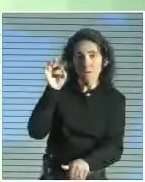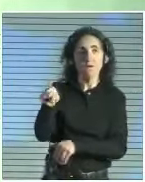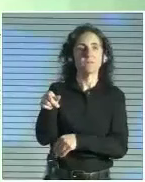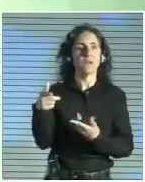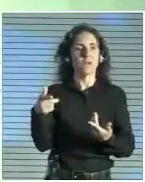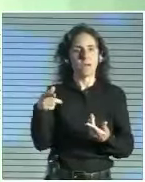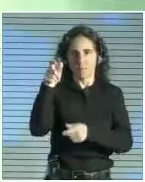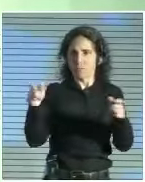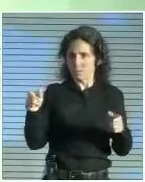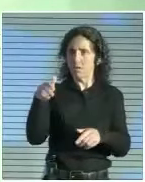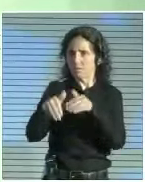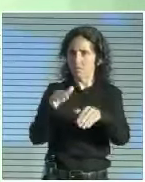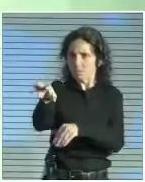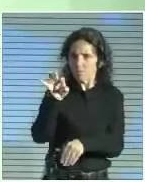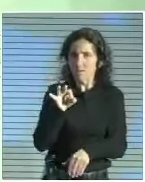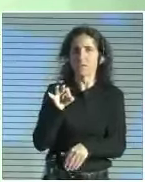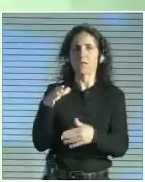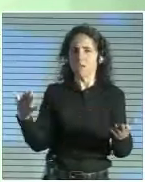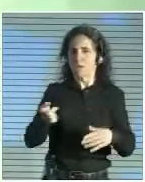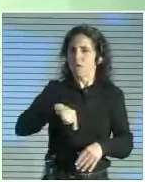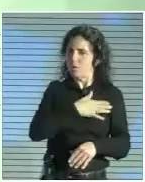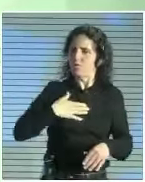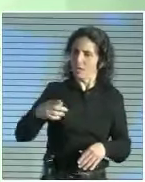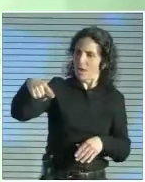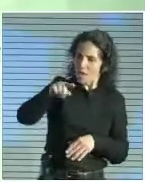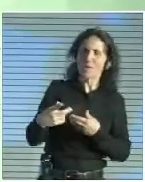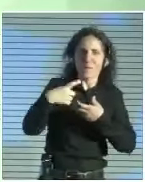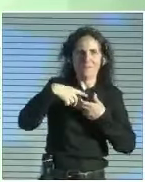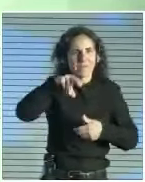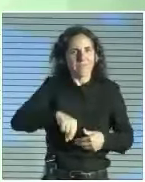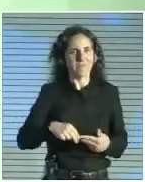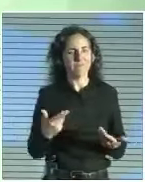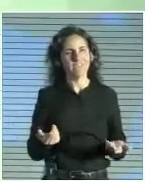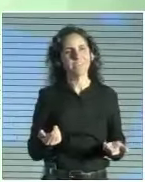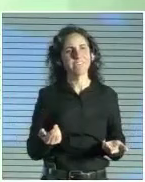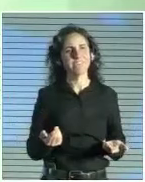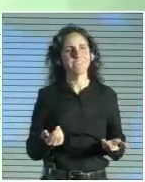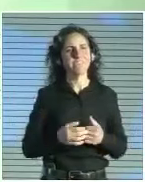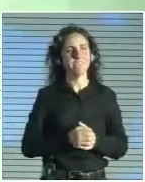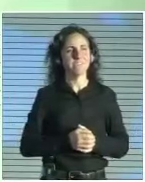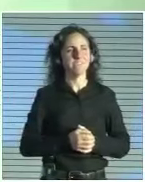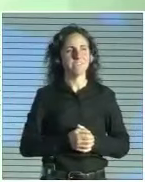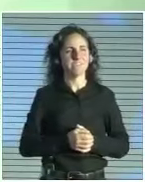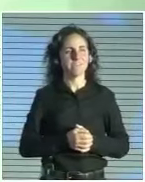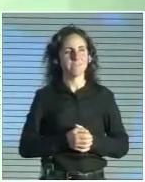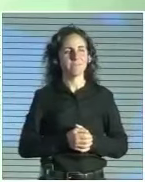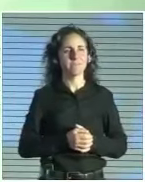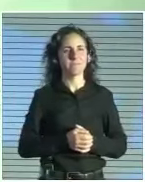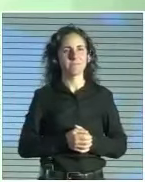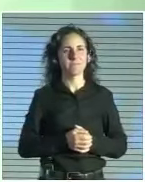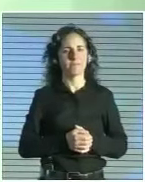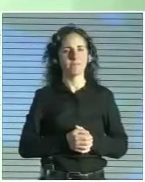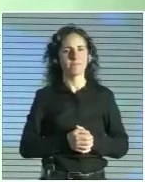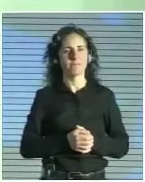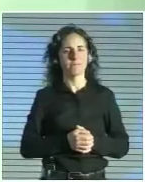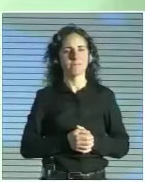stakeholder engagement, but also creating a level of resilience within the